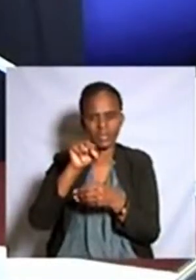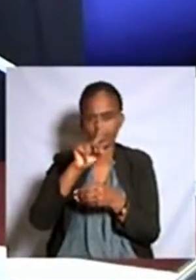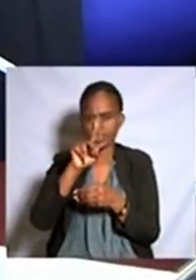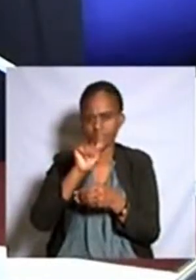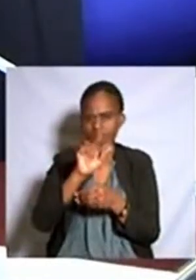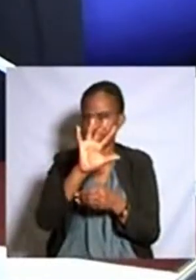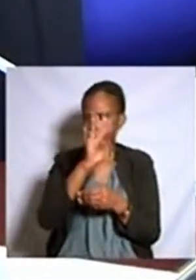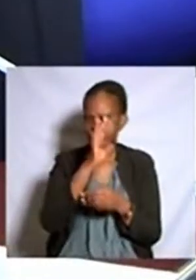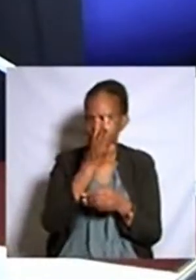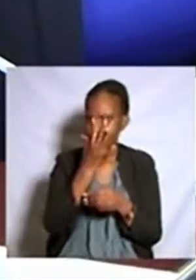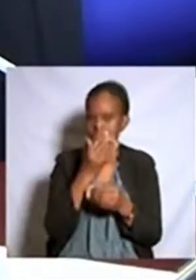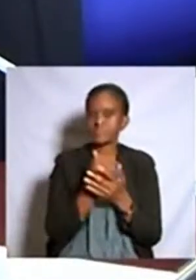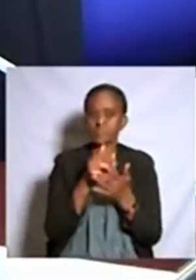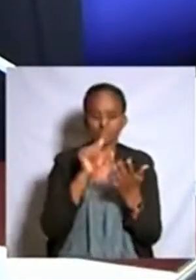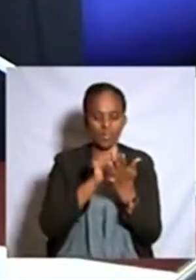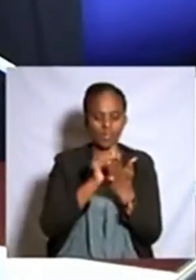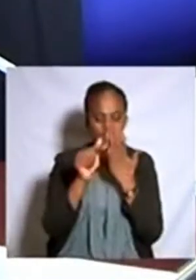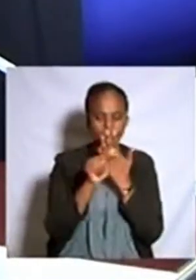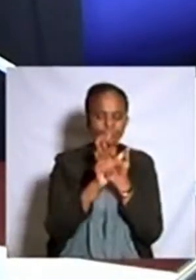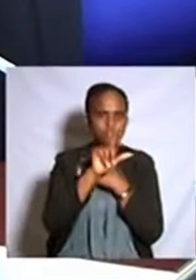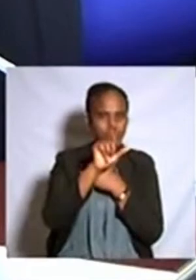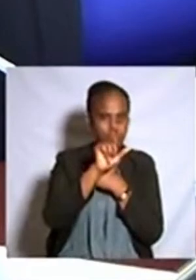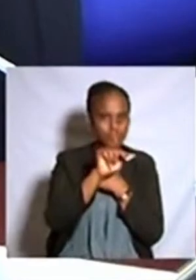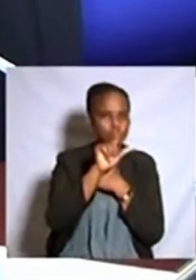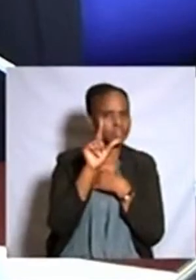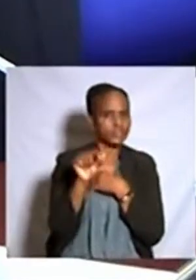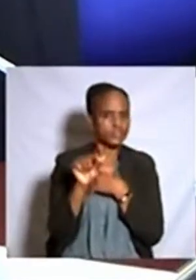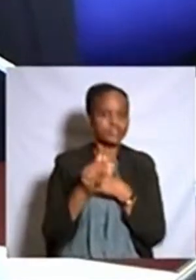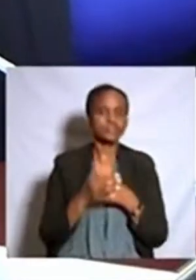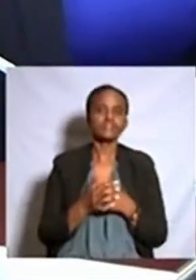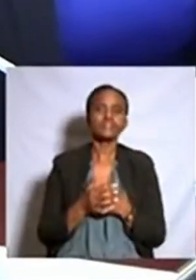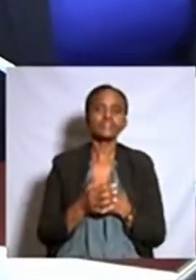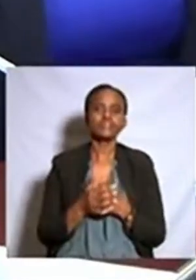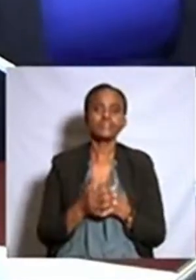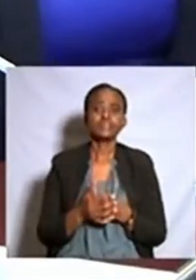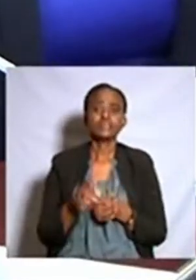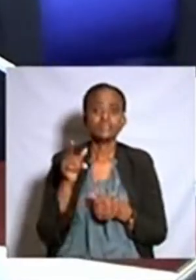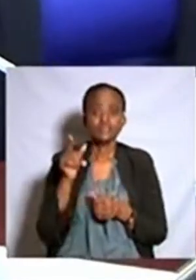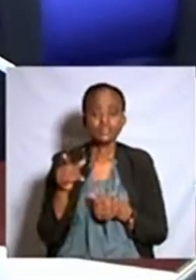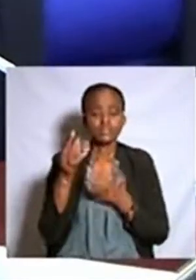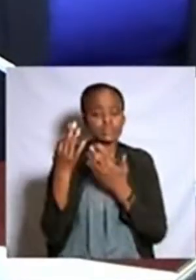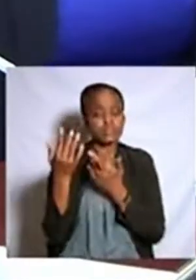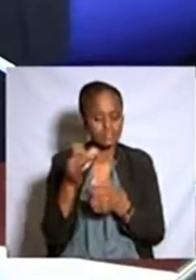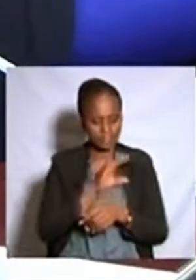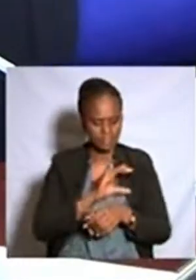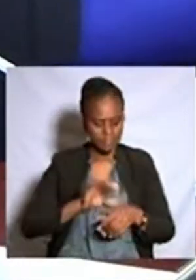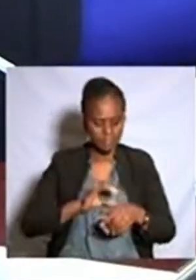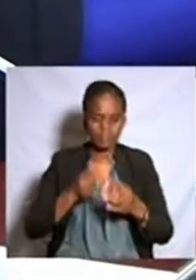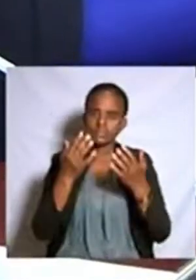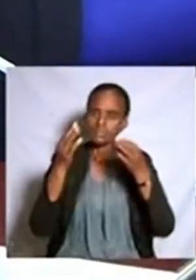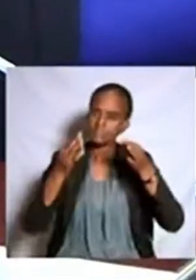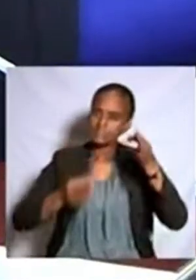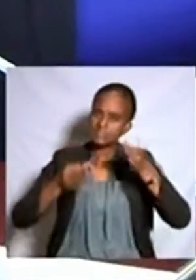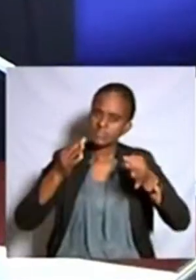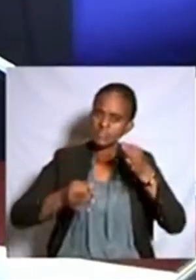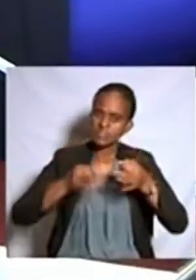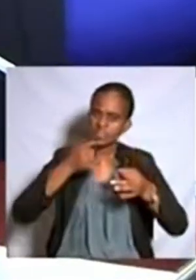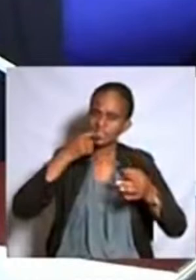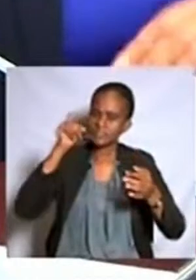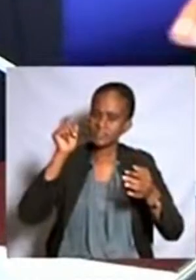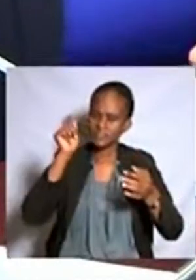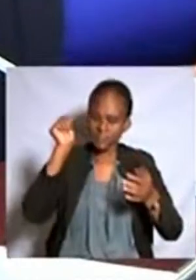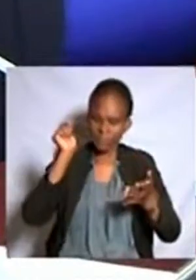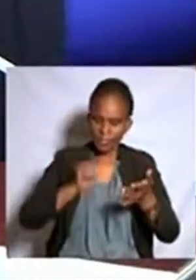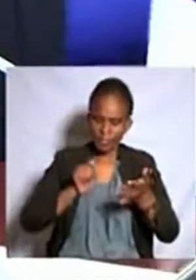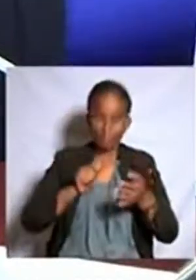on 5th August 2020. The firm just awaits the signing of the court order to allow the